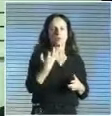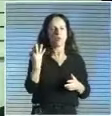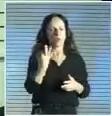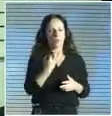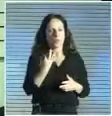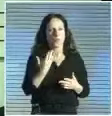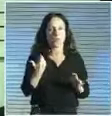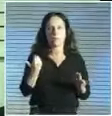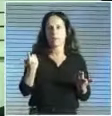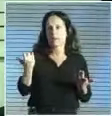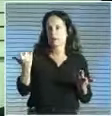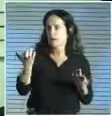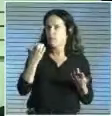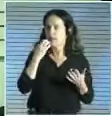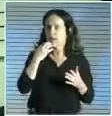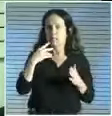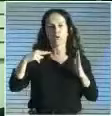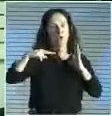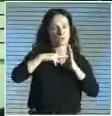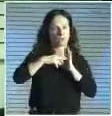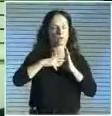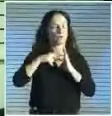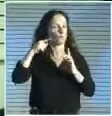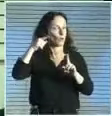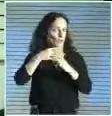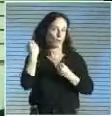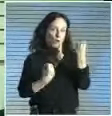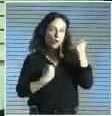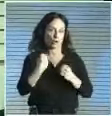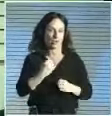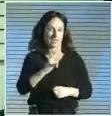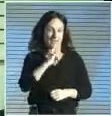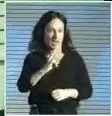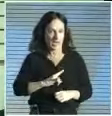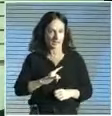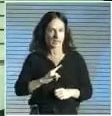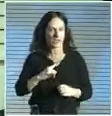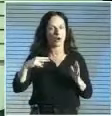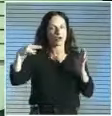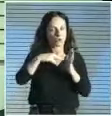So we really provided them all tools to make it possible.